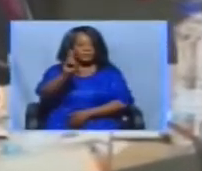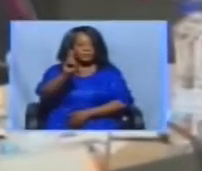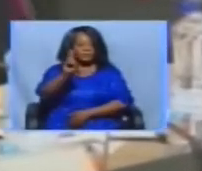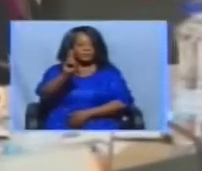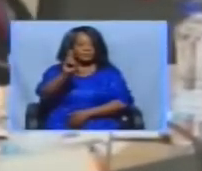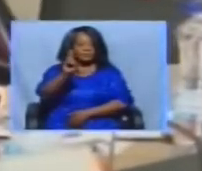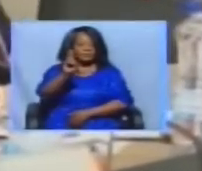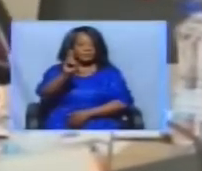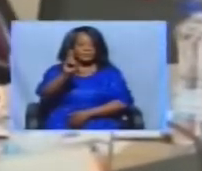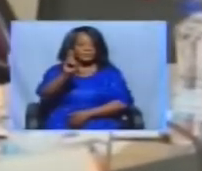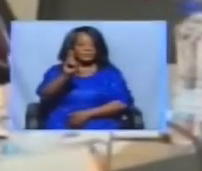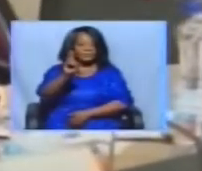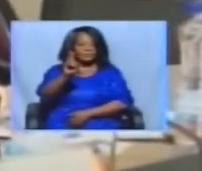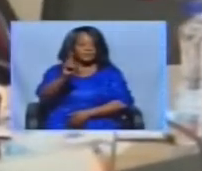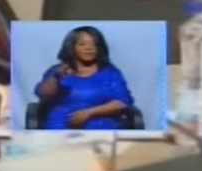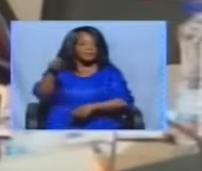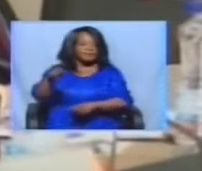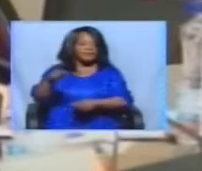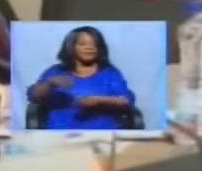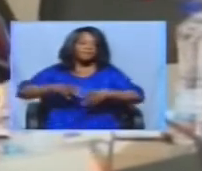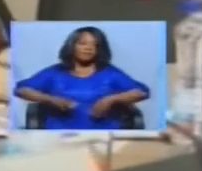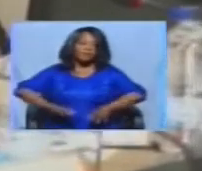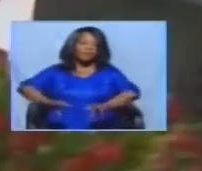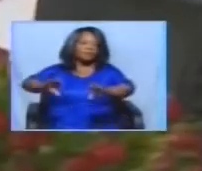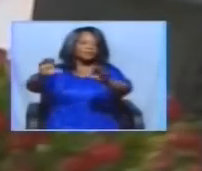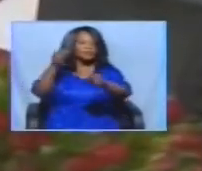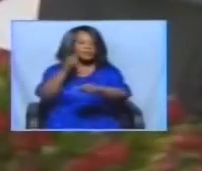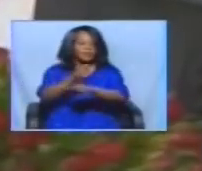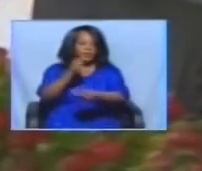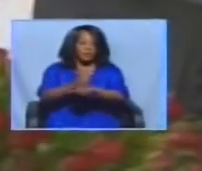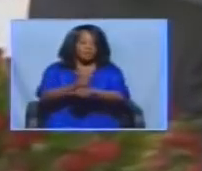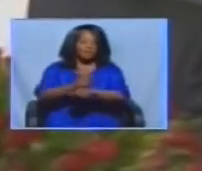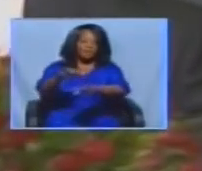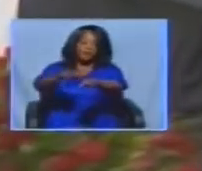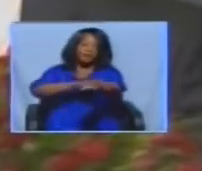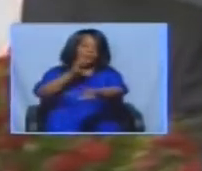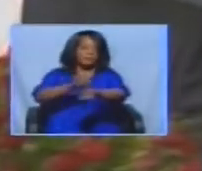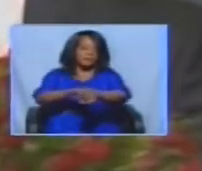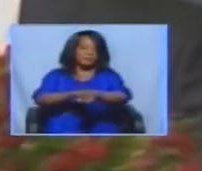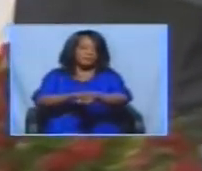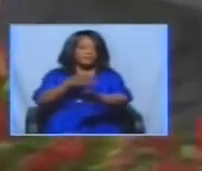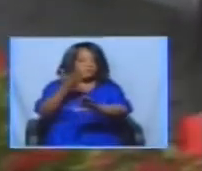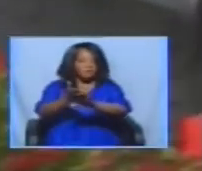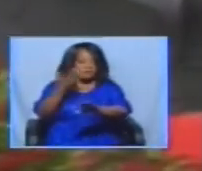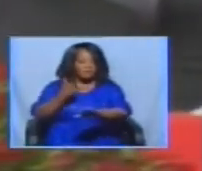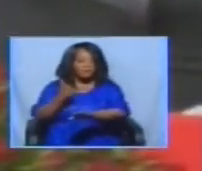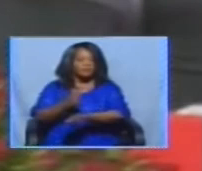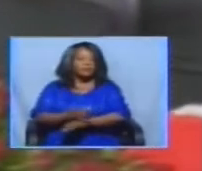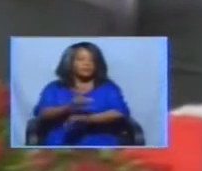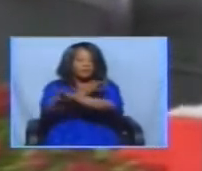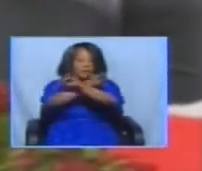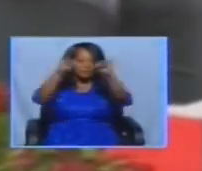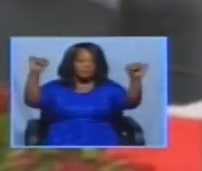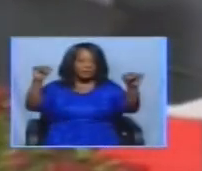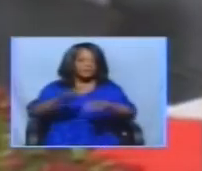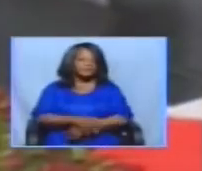have been very close for a long time, even before independence, as we struggled. So